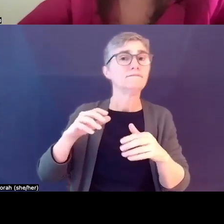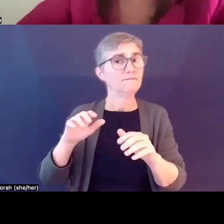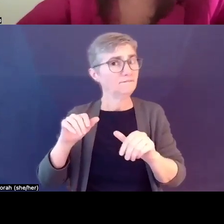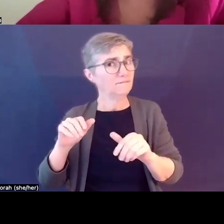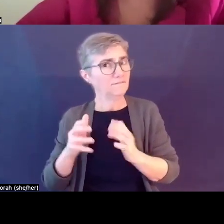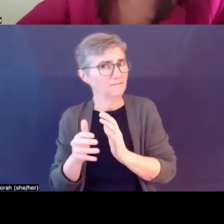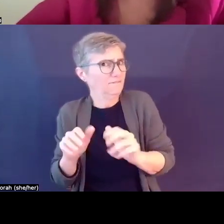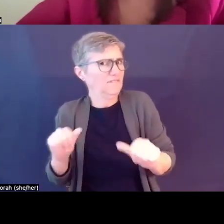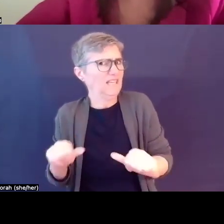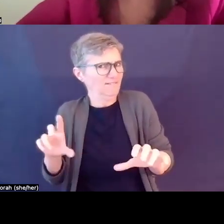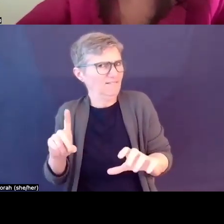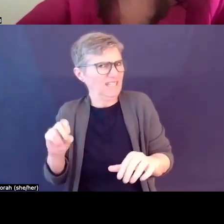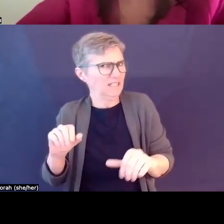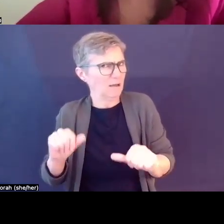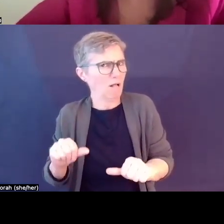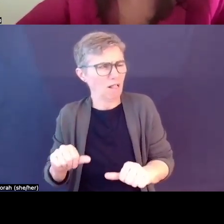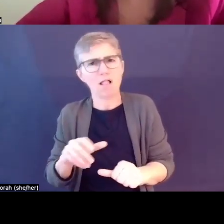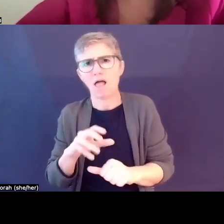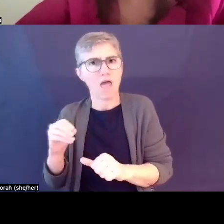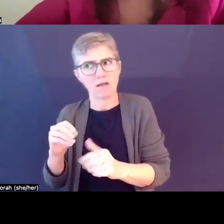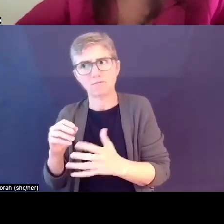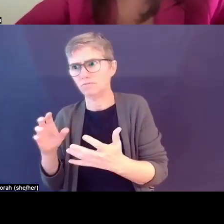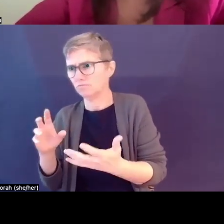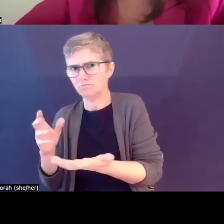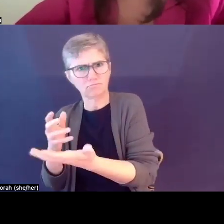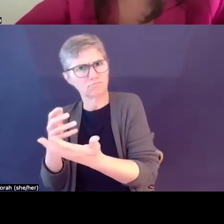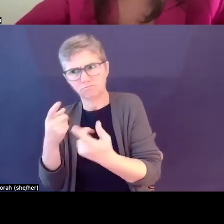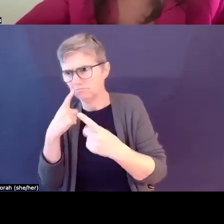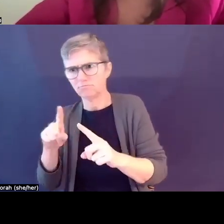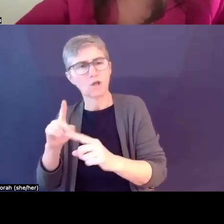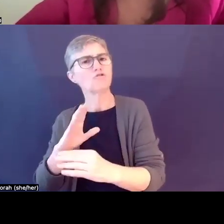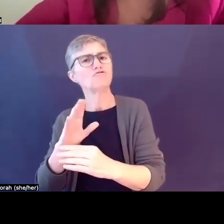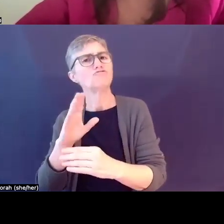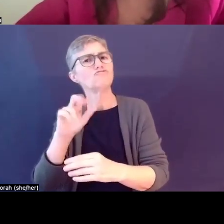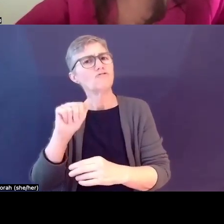They were universally rated as satisfactory. Staff indicated they